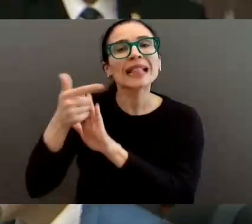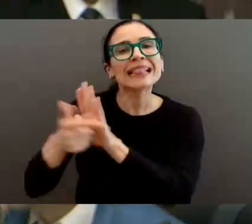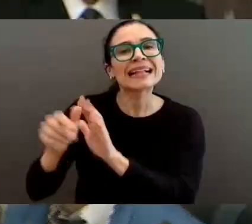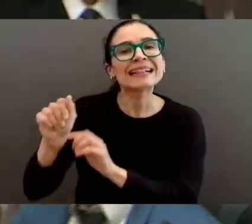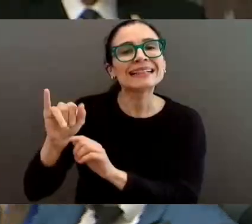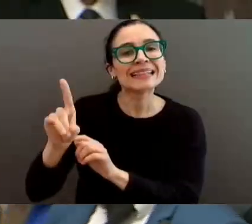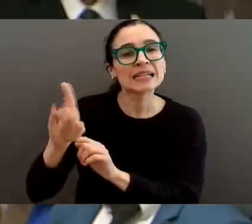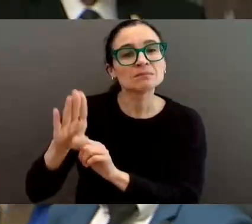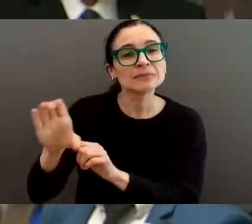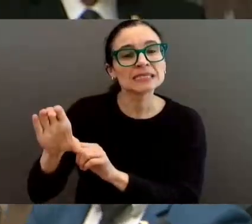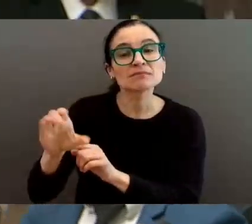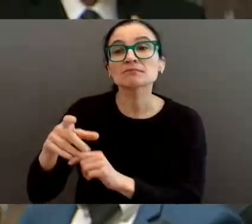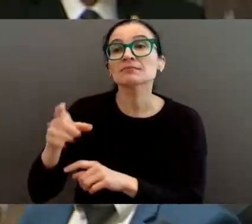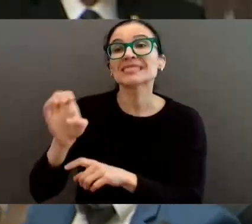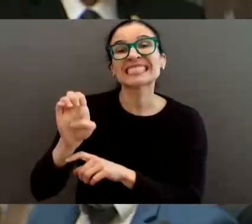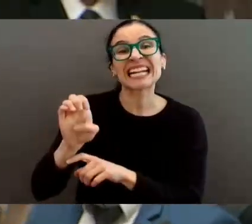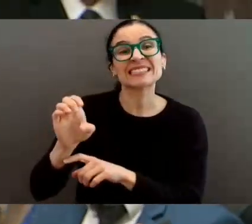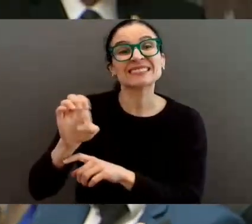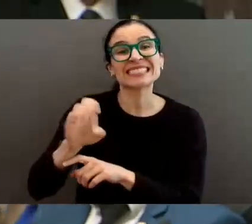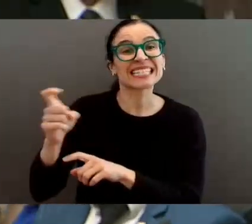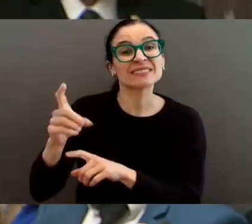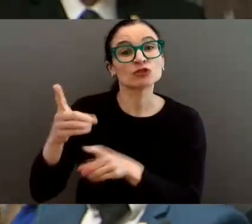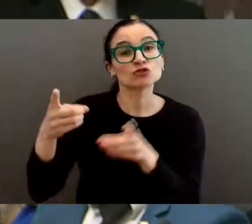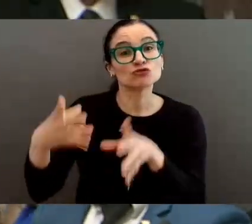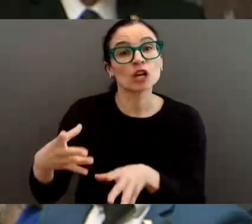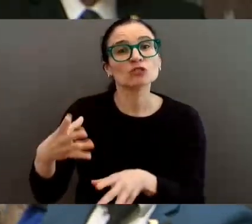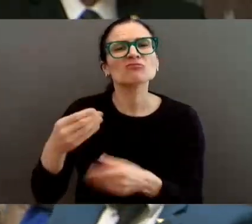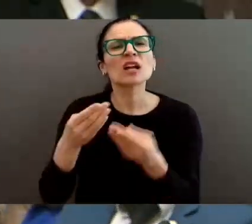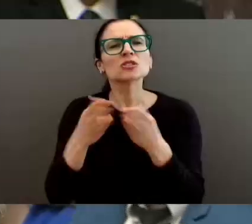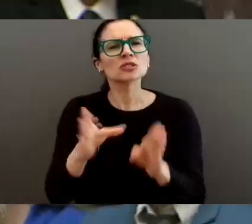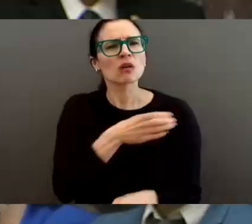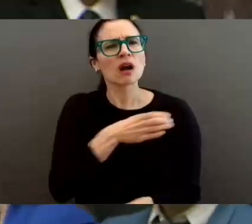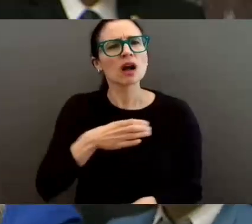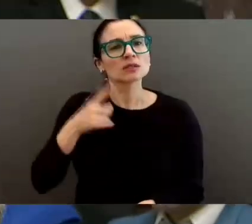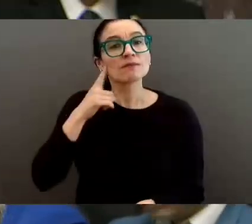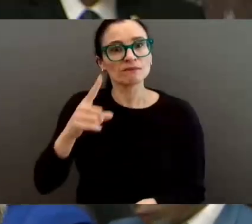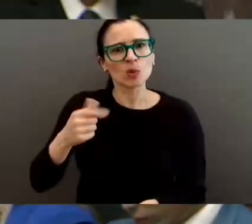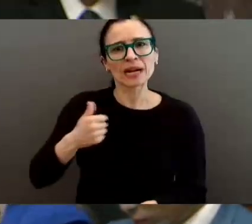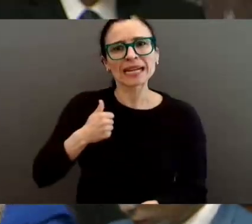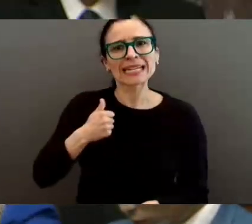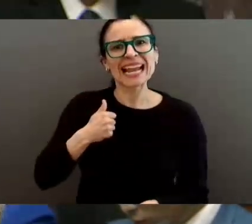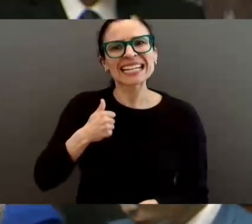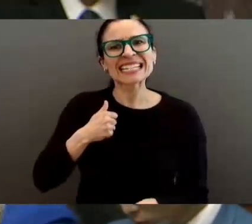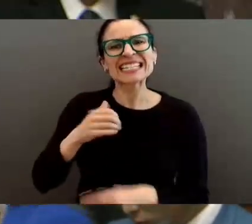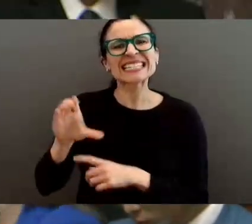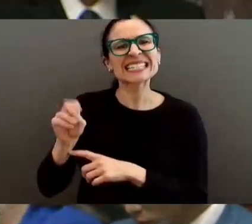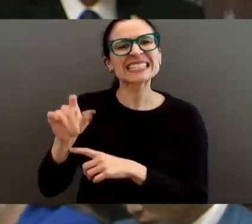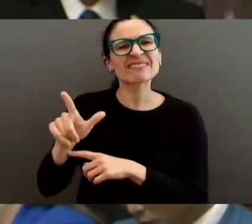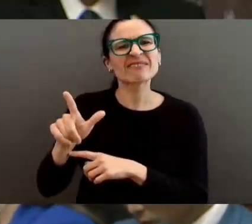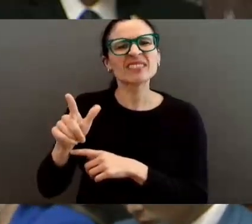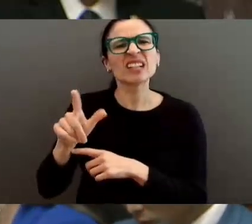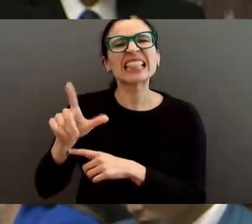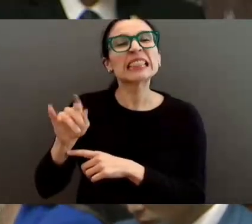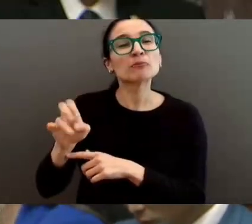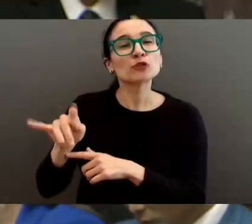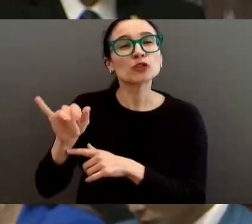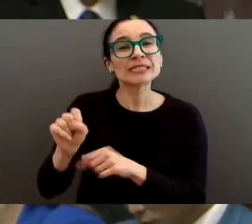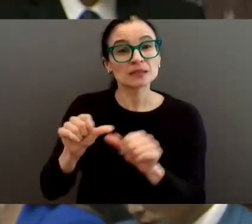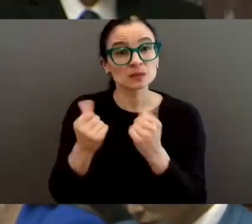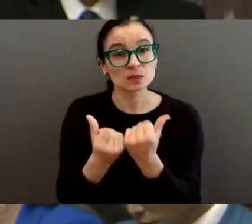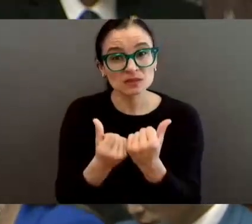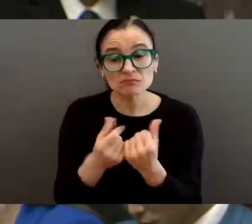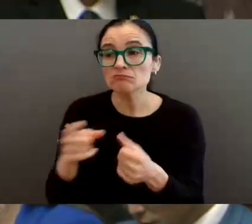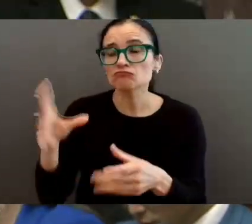Liberties Association. He also held political office in Ontario, first as Attorney General, also as Minister